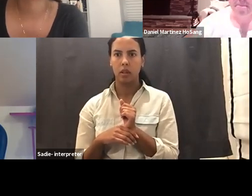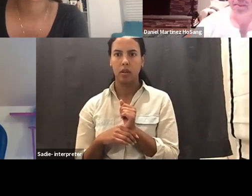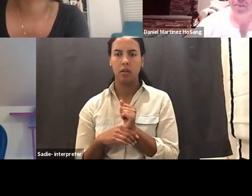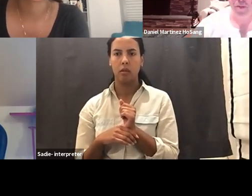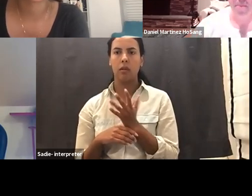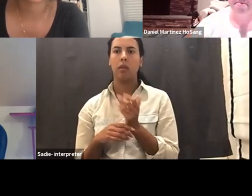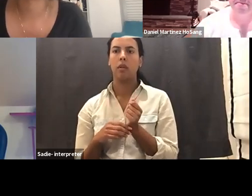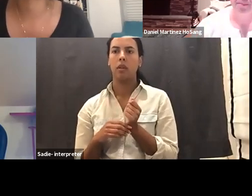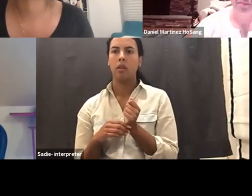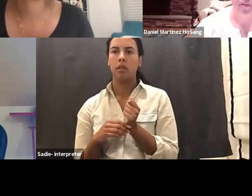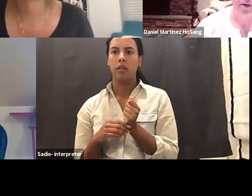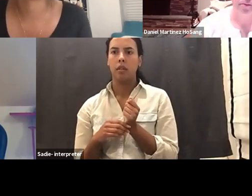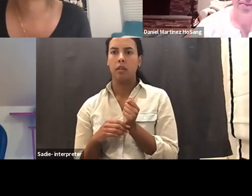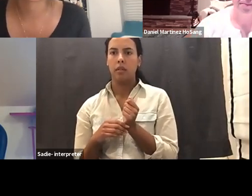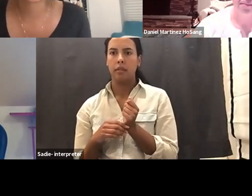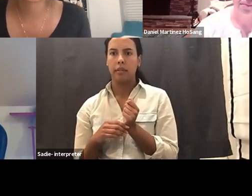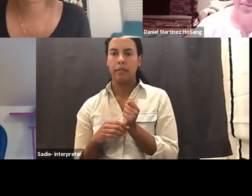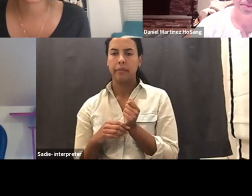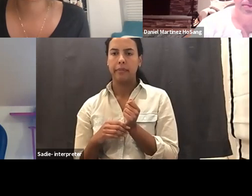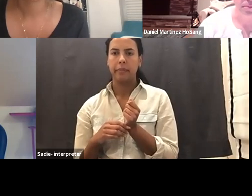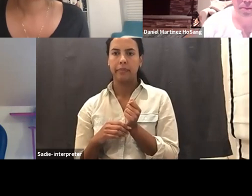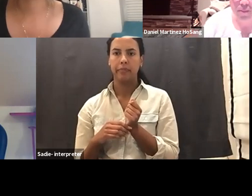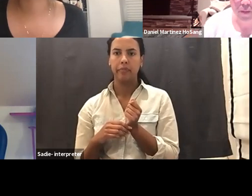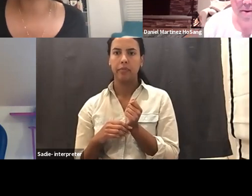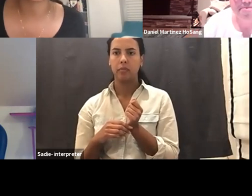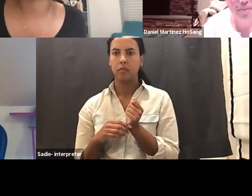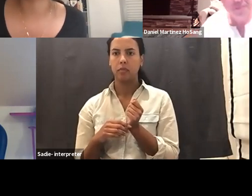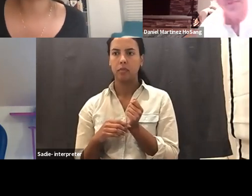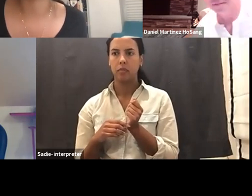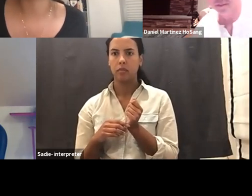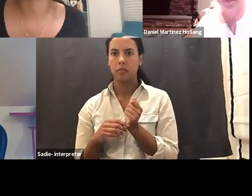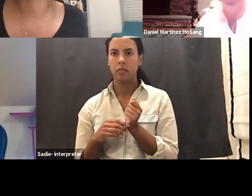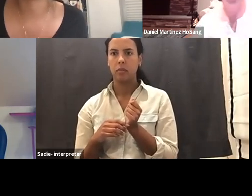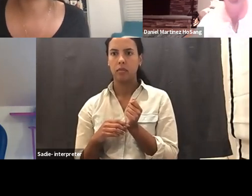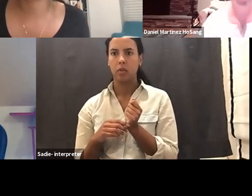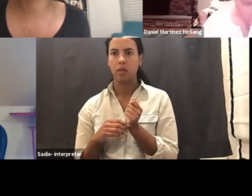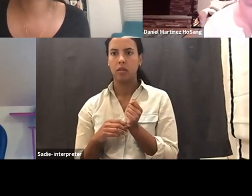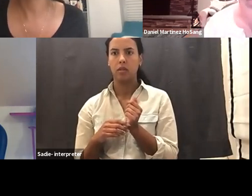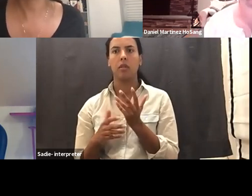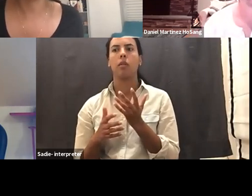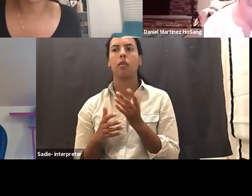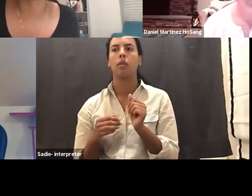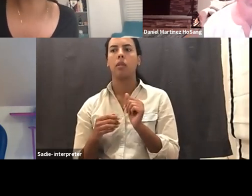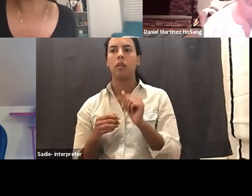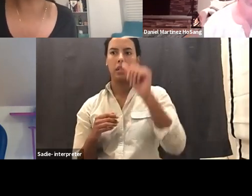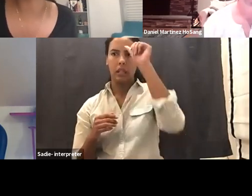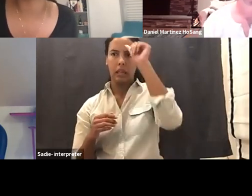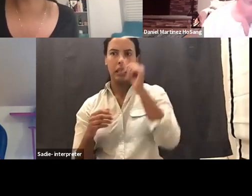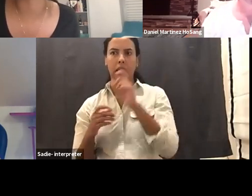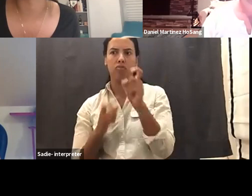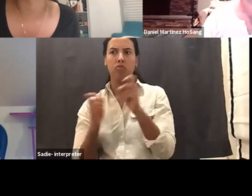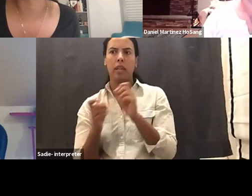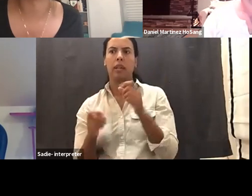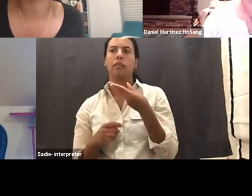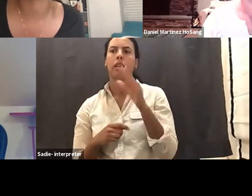or prevent them from being able to become citizens in the first place, and shape India into a Hindu nation, which is very much part